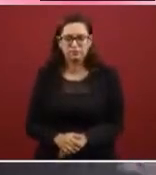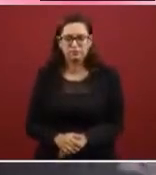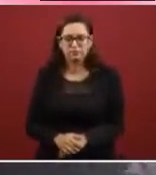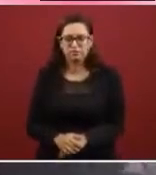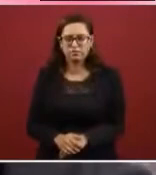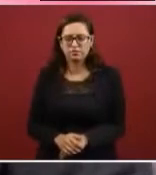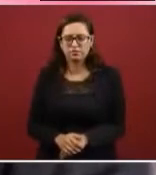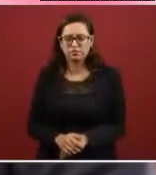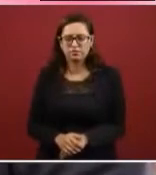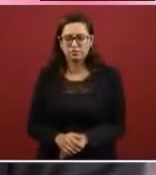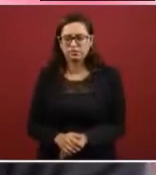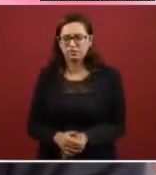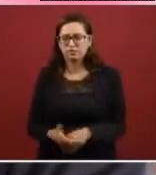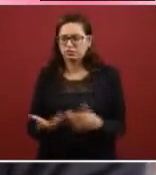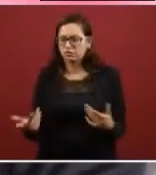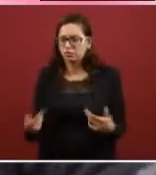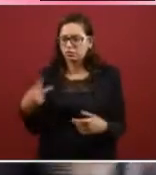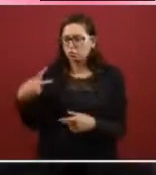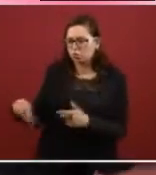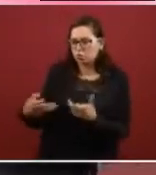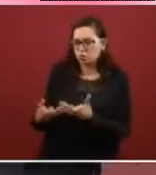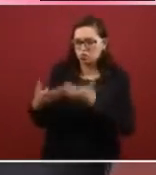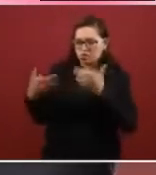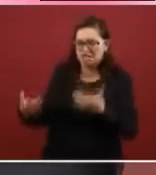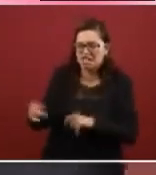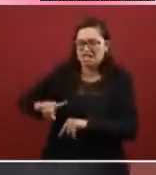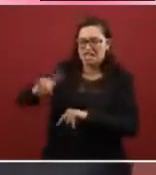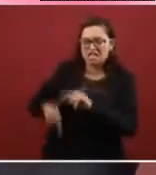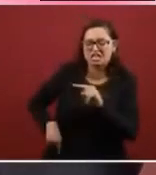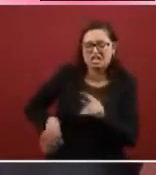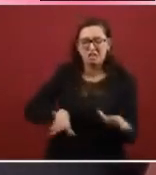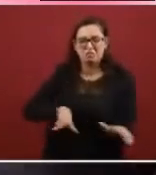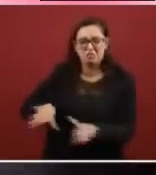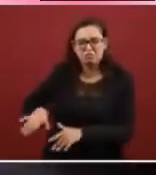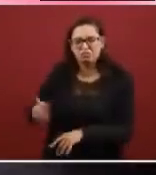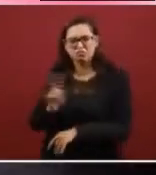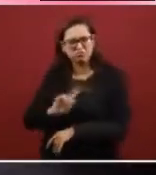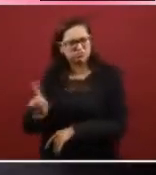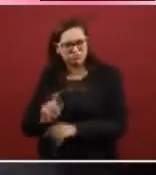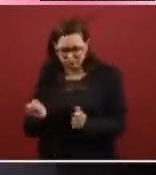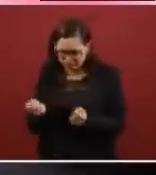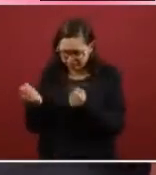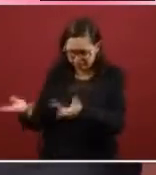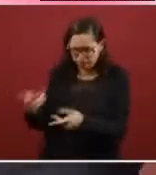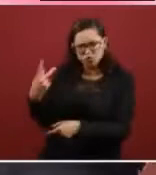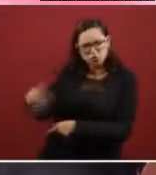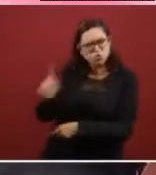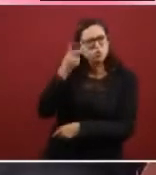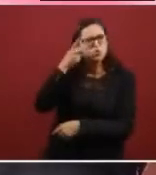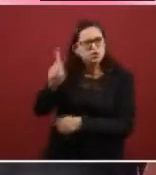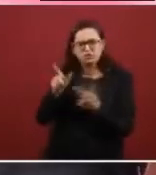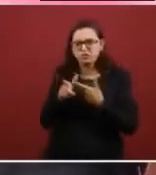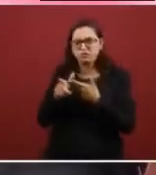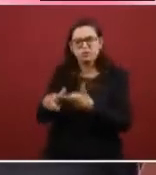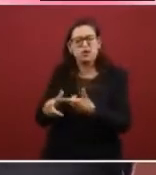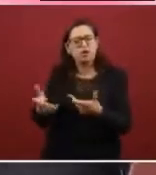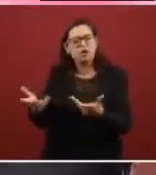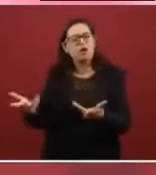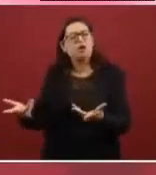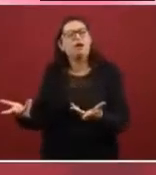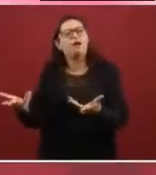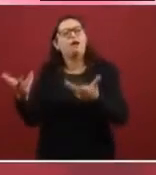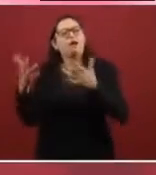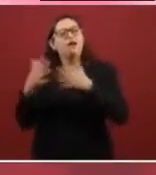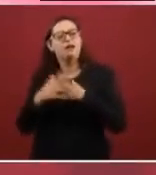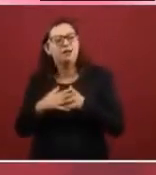despojarlo de sus tierras. Because it means not se losing their lands. Algunos, a lot of them were stuck. With those ideas lo del